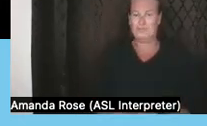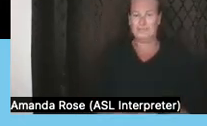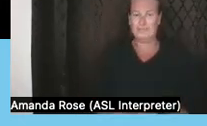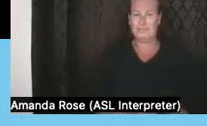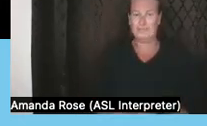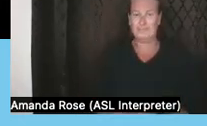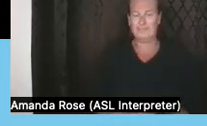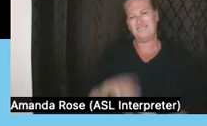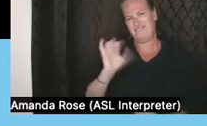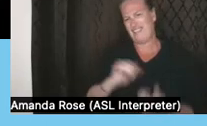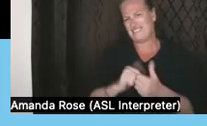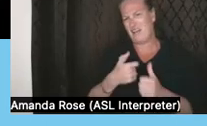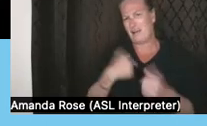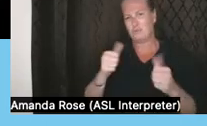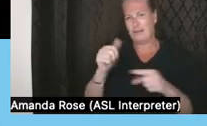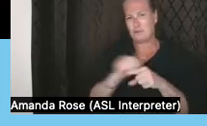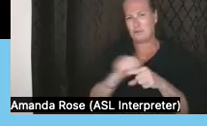That's how I try to train my brain.